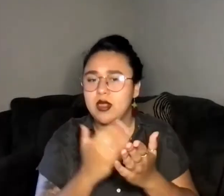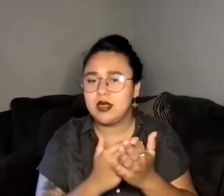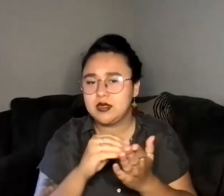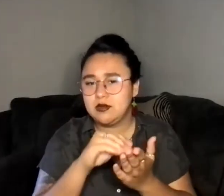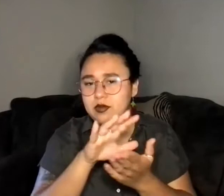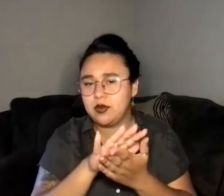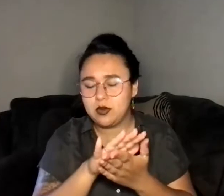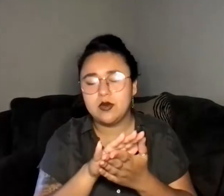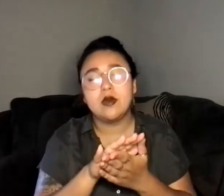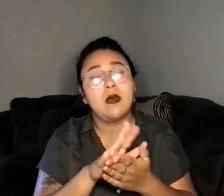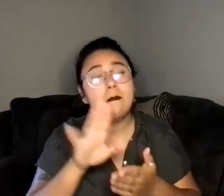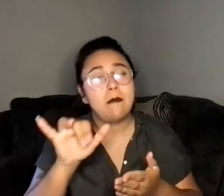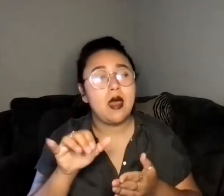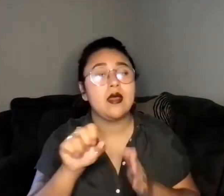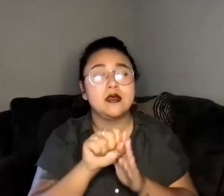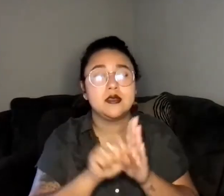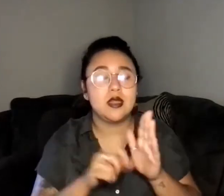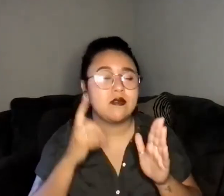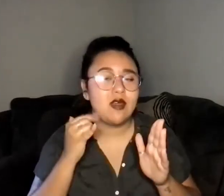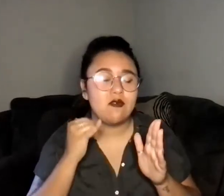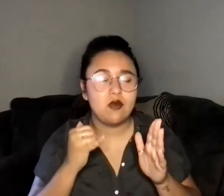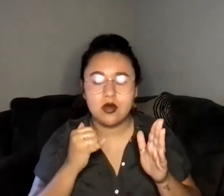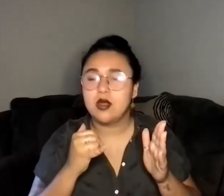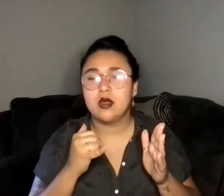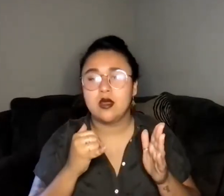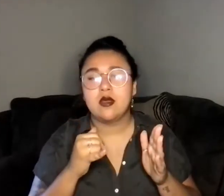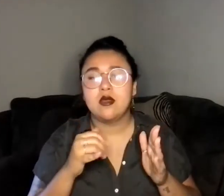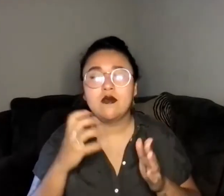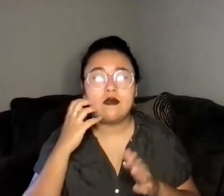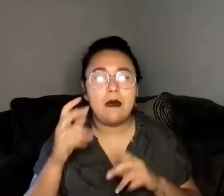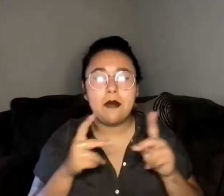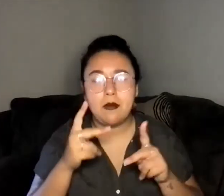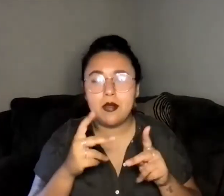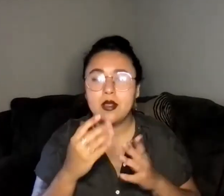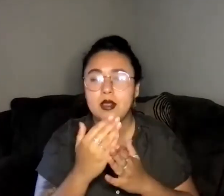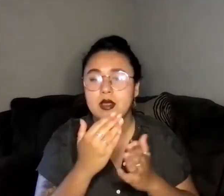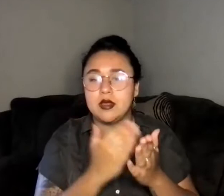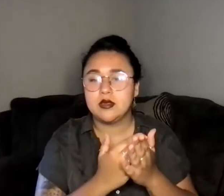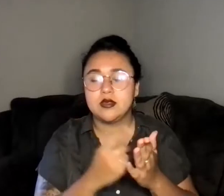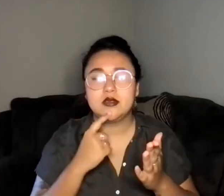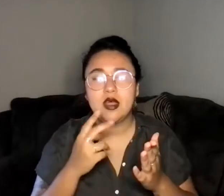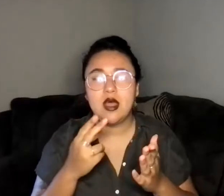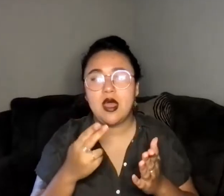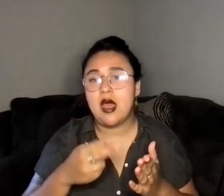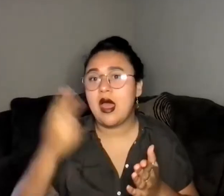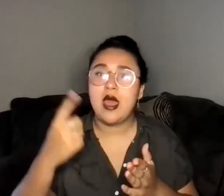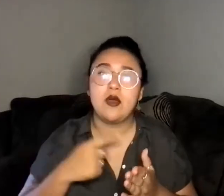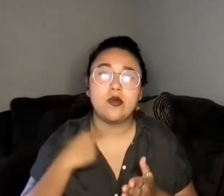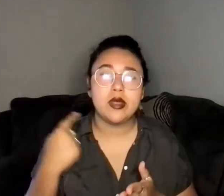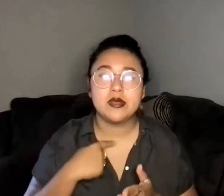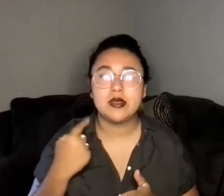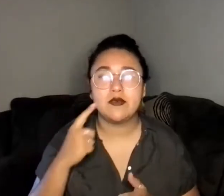state of California. Fat people were being listed as people that were at, one of the highest risks of